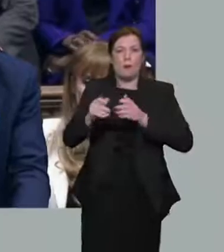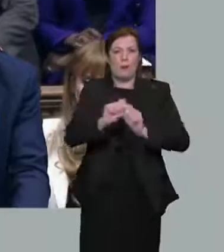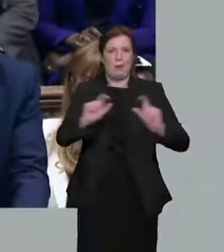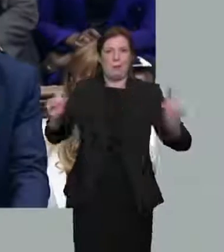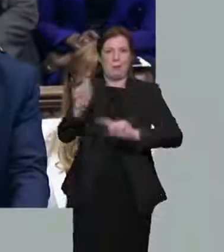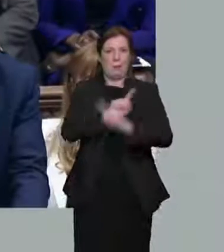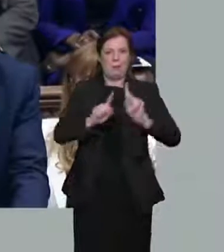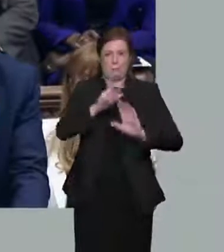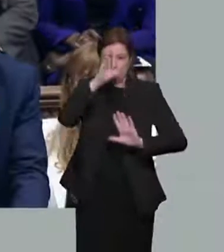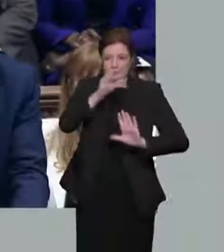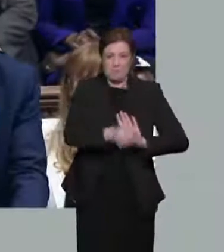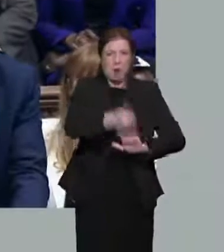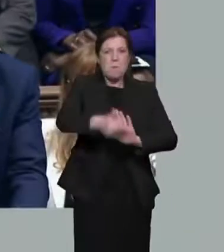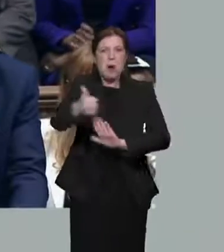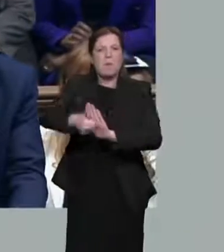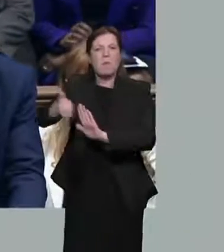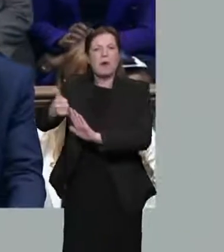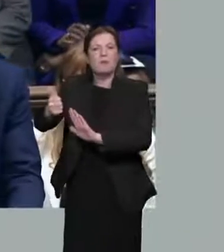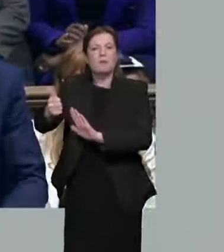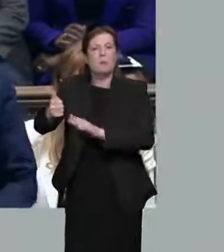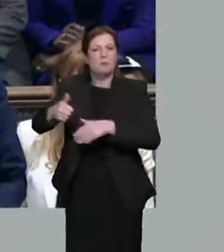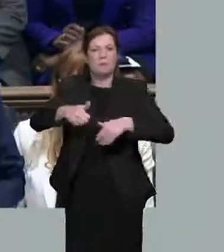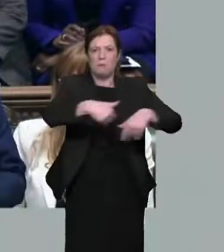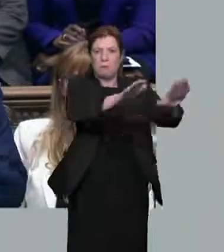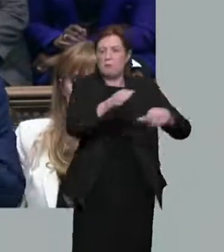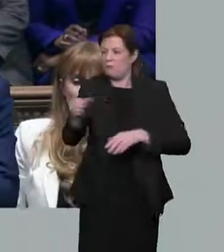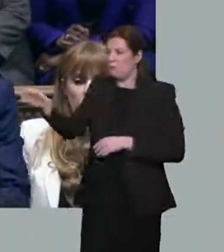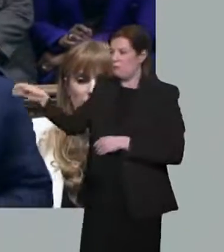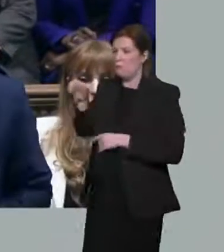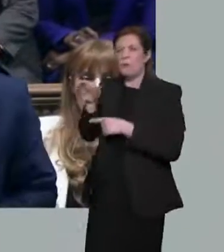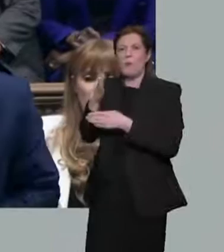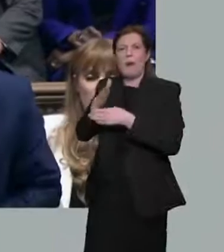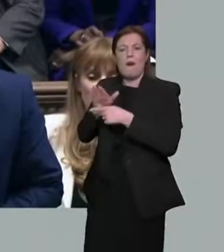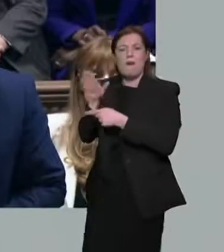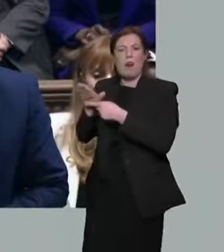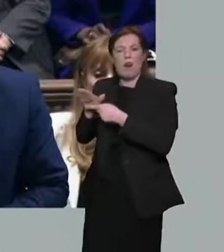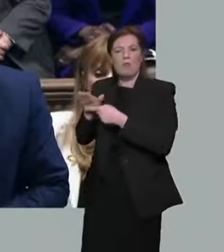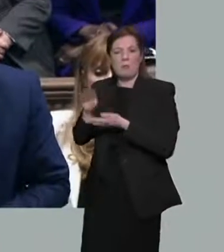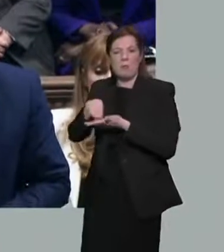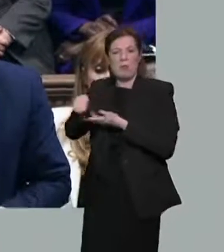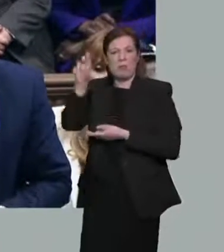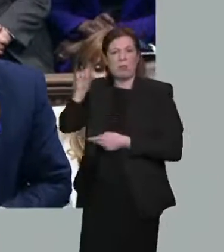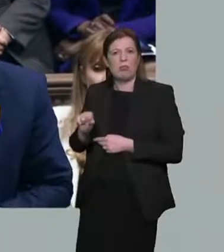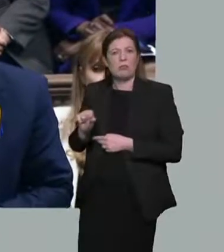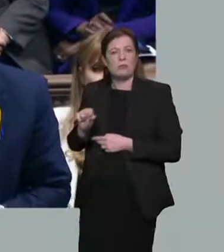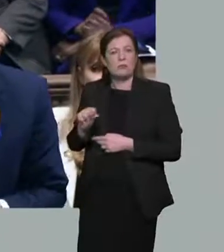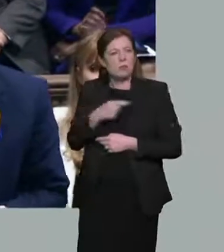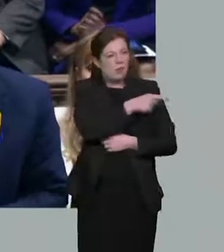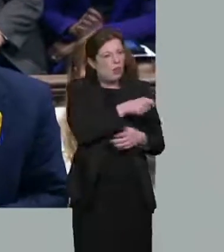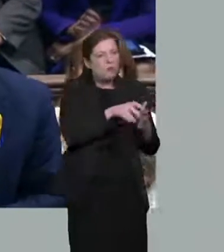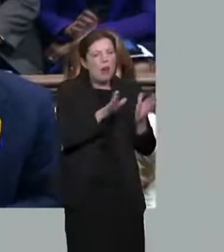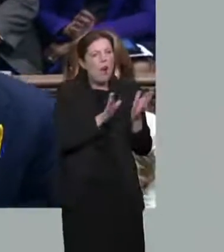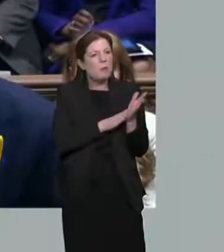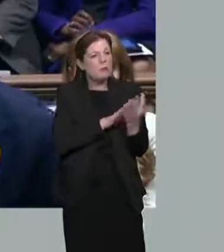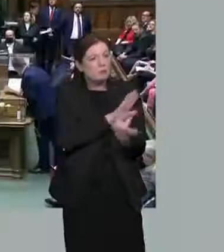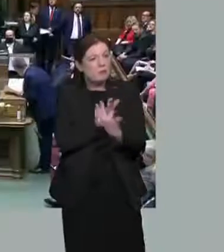workers shipped in on less than the minimum wage. If the Prime Minister can't stop that, what's the point of